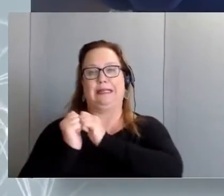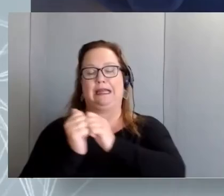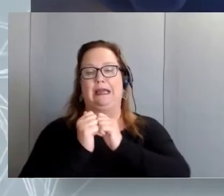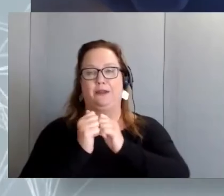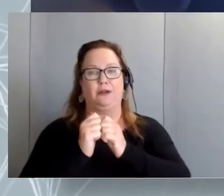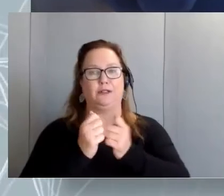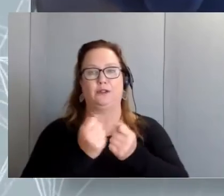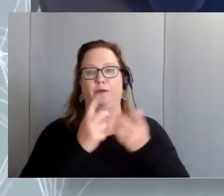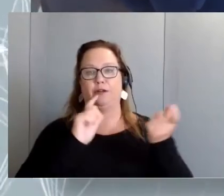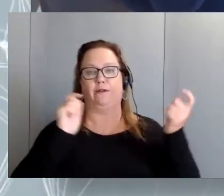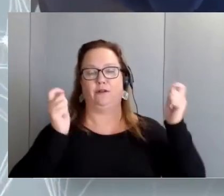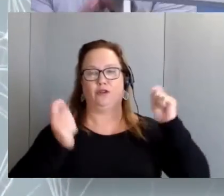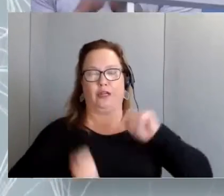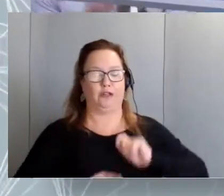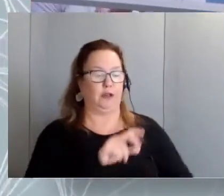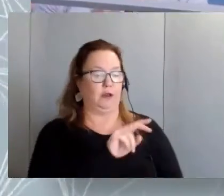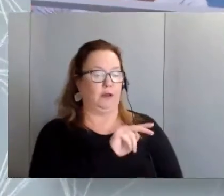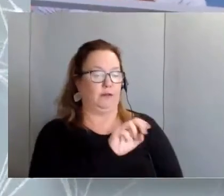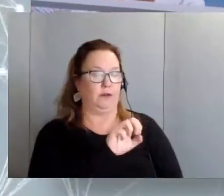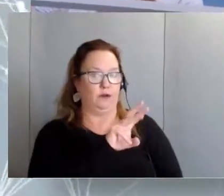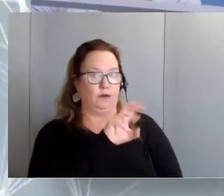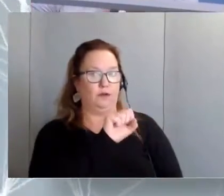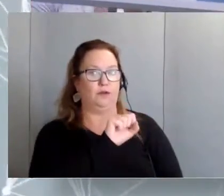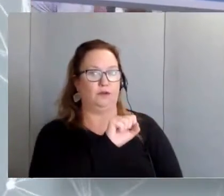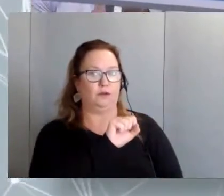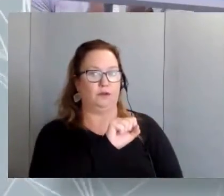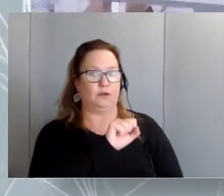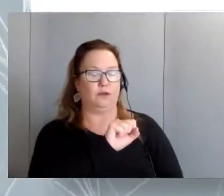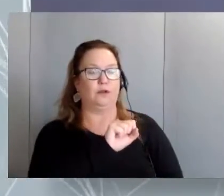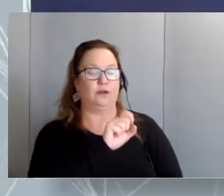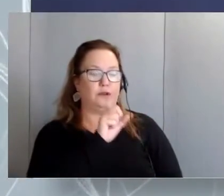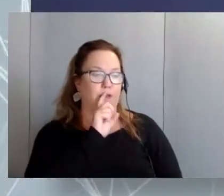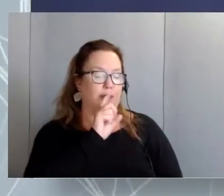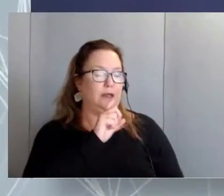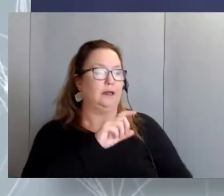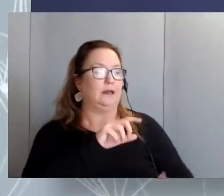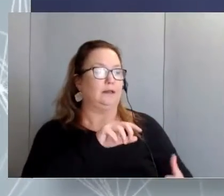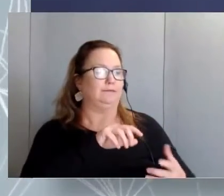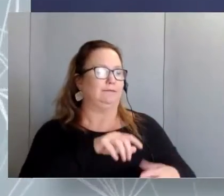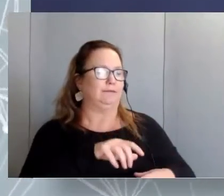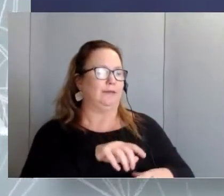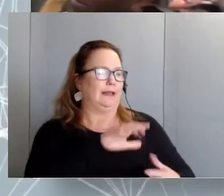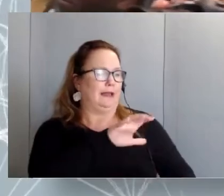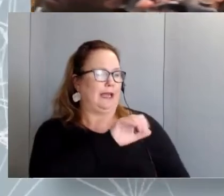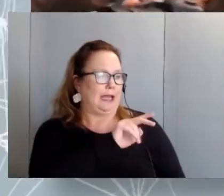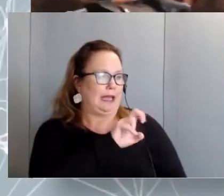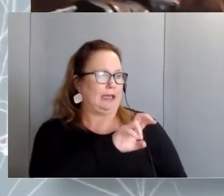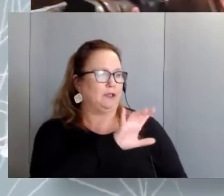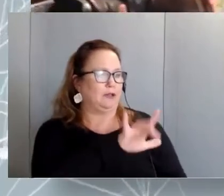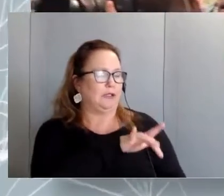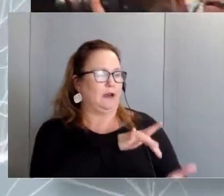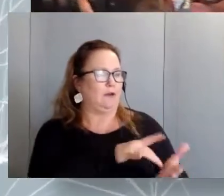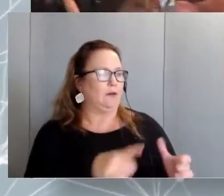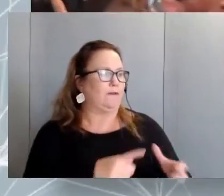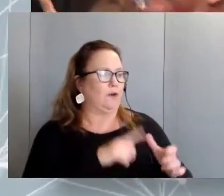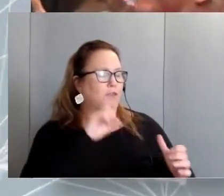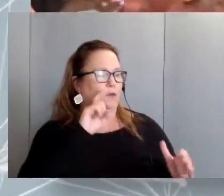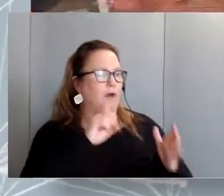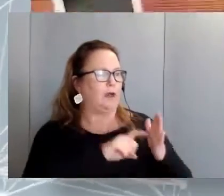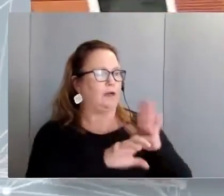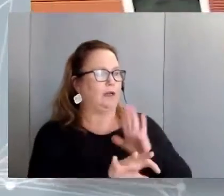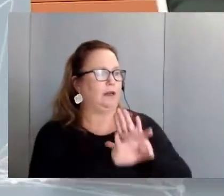recent incredible news of receiving status as Comprehensive Cancer Center, but years before that, when it was first recognized, designated by the